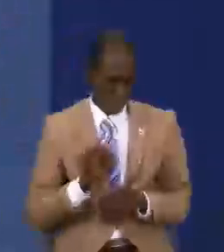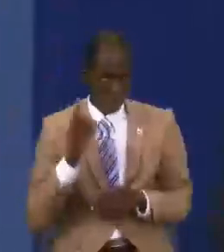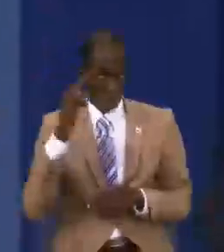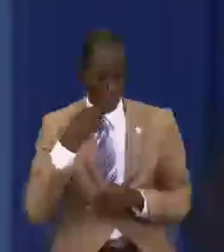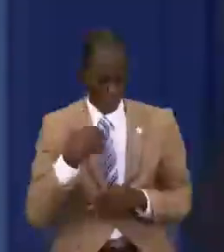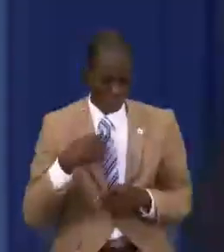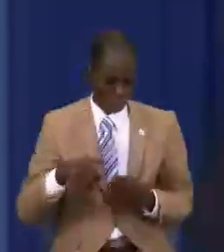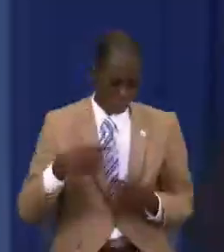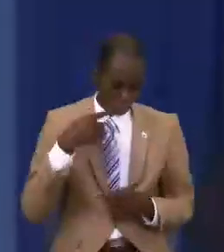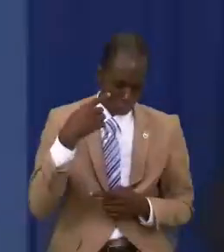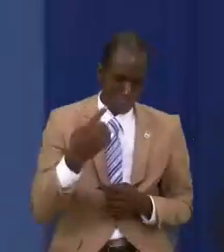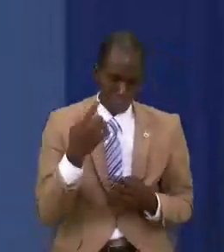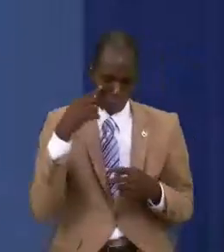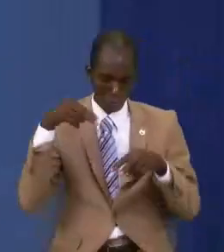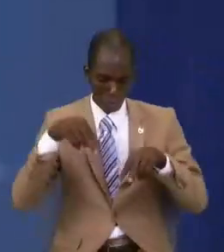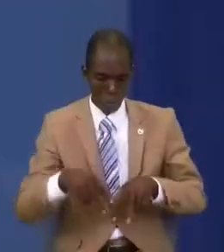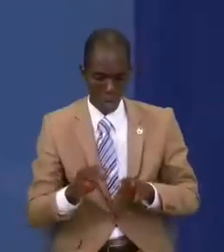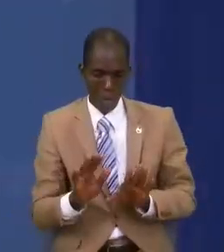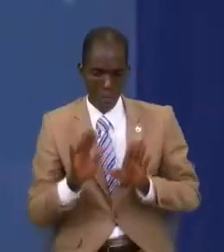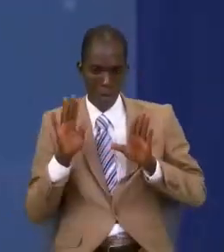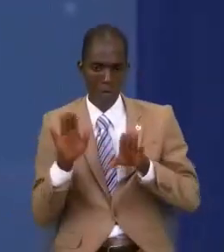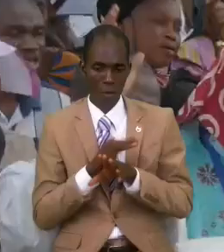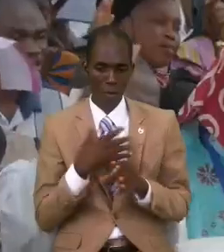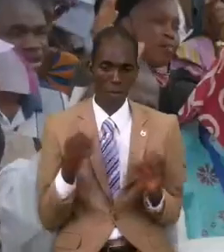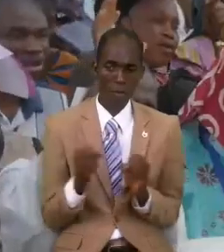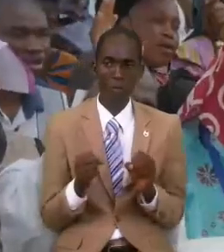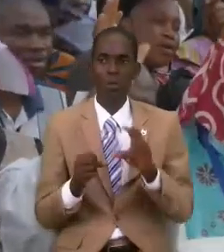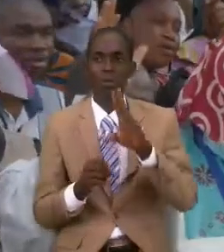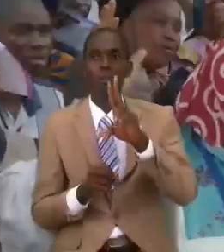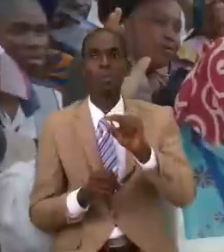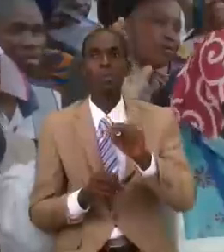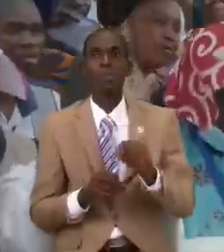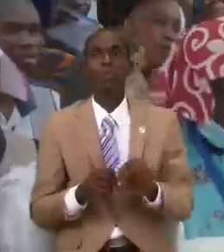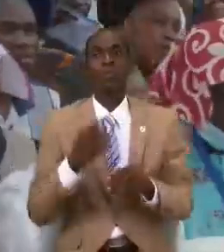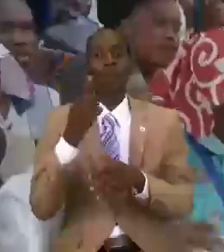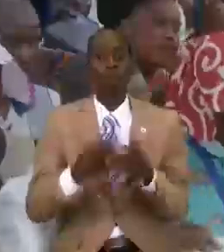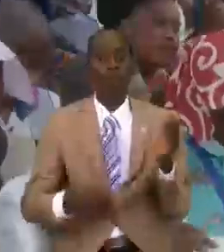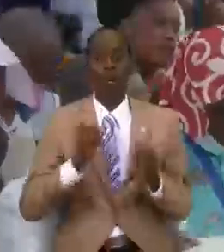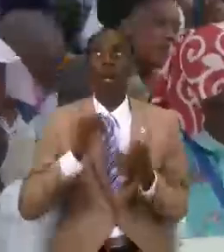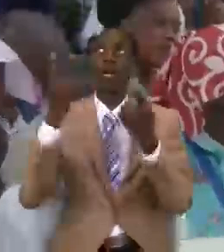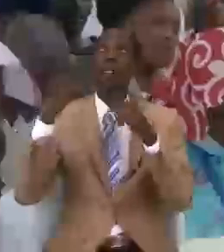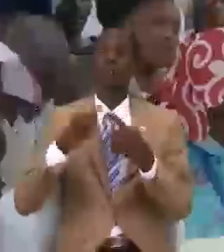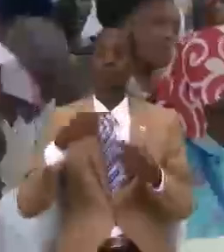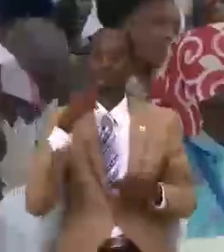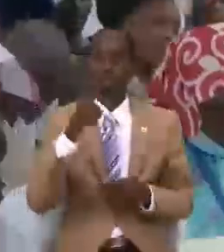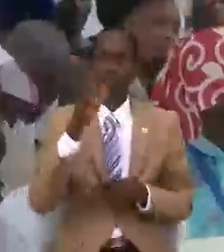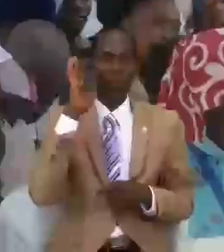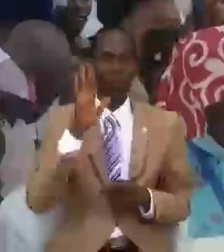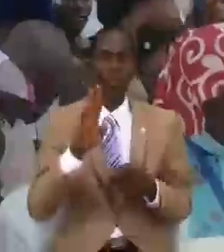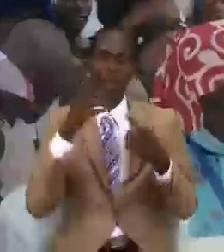I come to say to you will be fulfilled in your life. It says, say to them